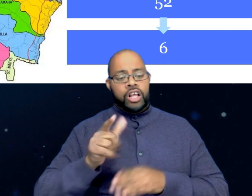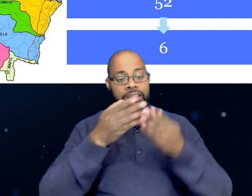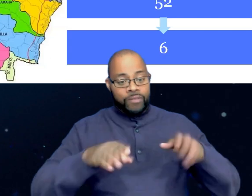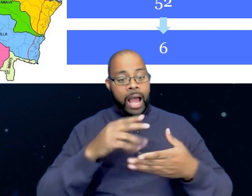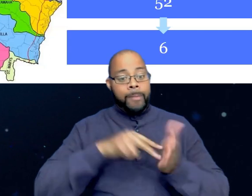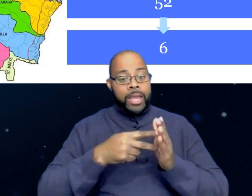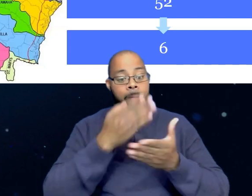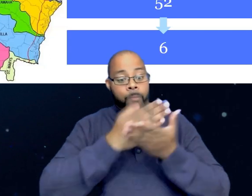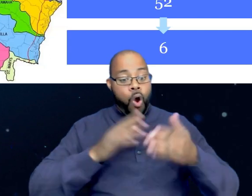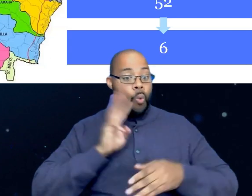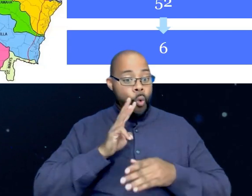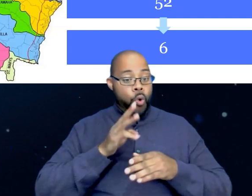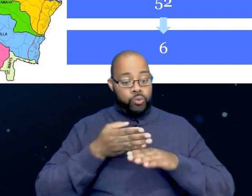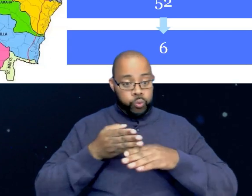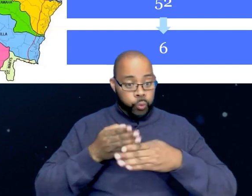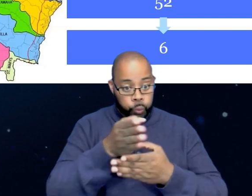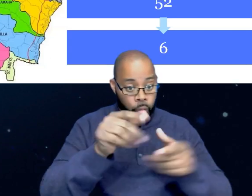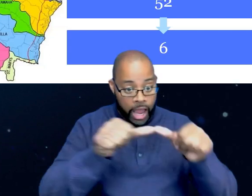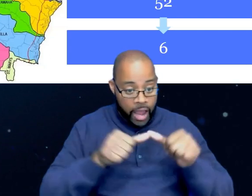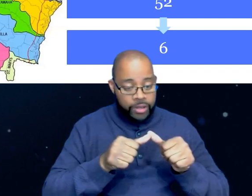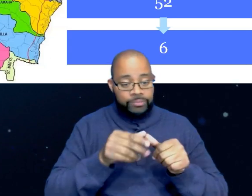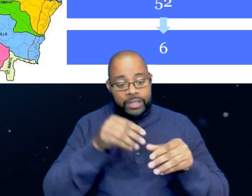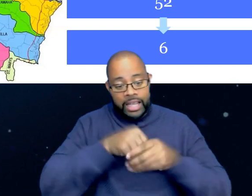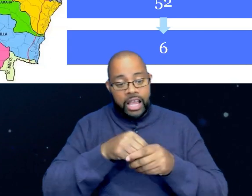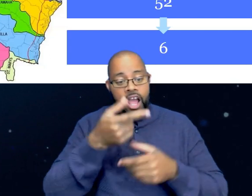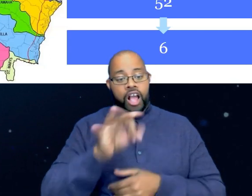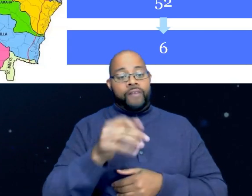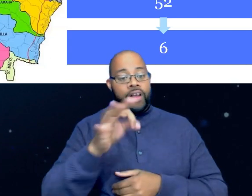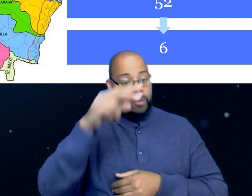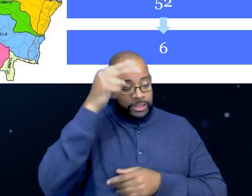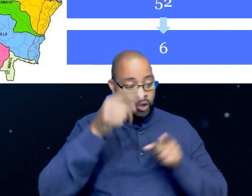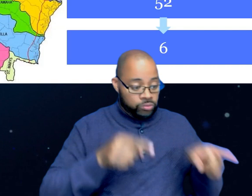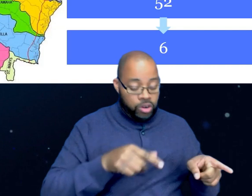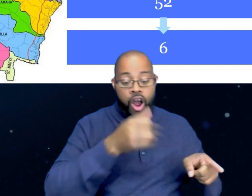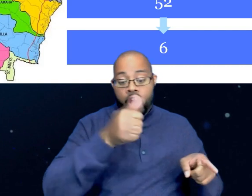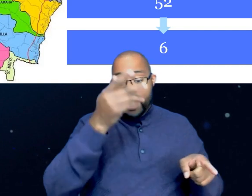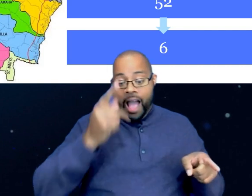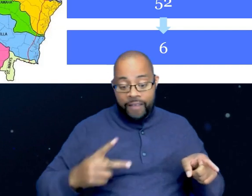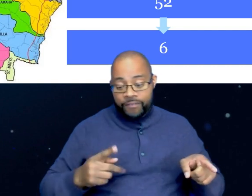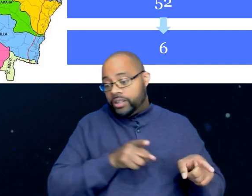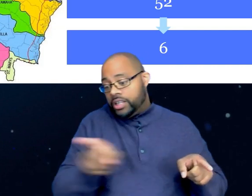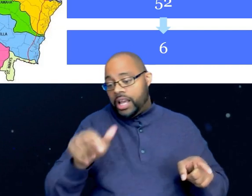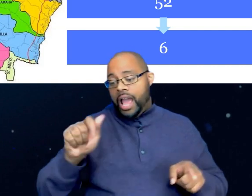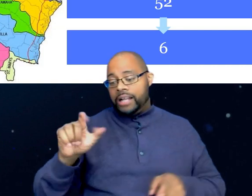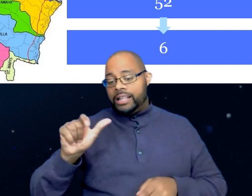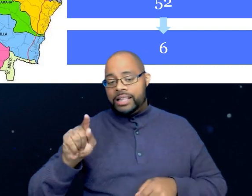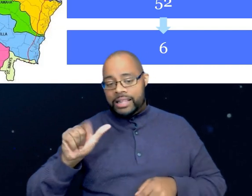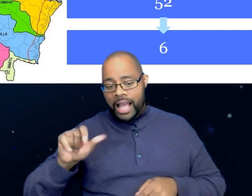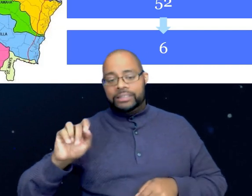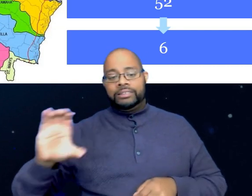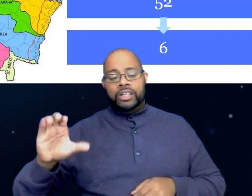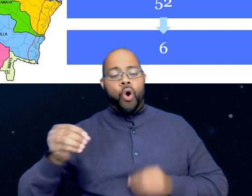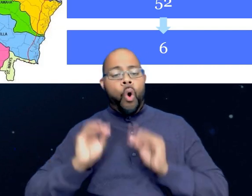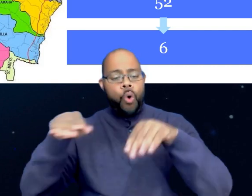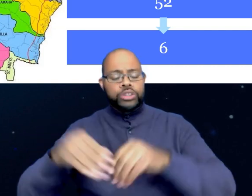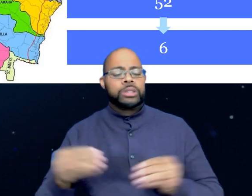of the surface water flowing through our region empties into the Gulf of Mexico, and the other portion empties into the Atlantic Ocean.